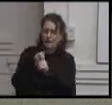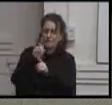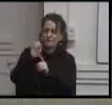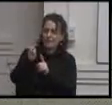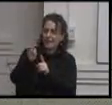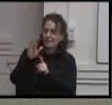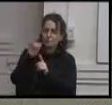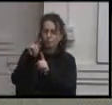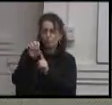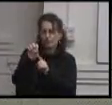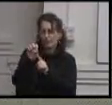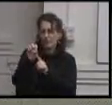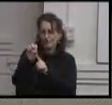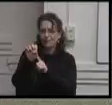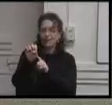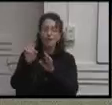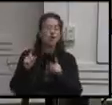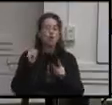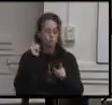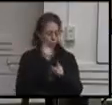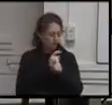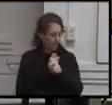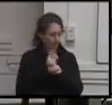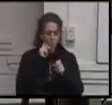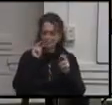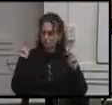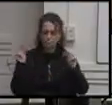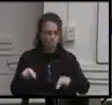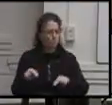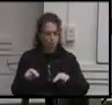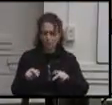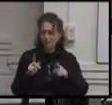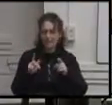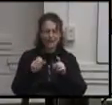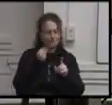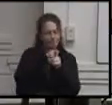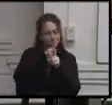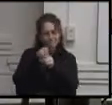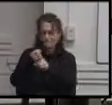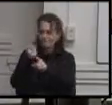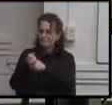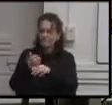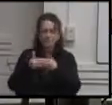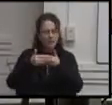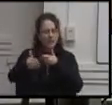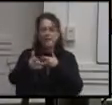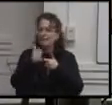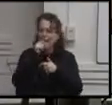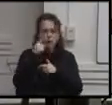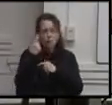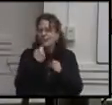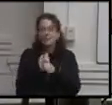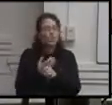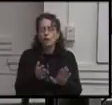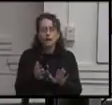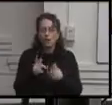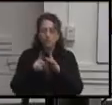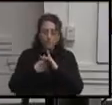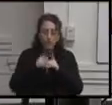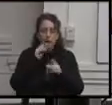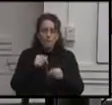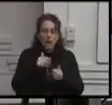Exactly. Yeah. Over time, every year, what's the impact, and let's get the lowest